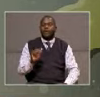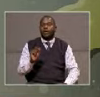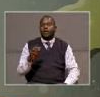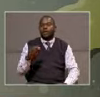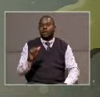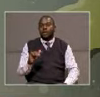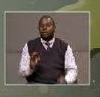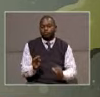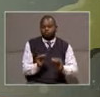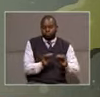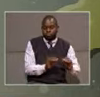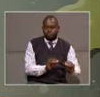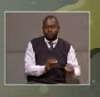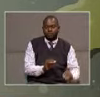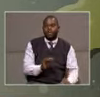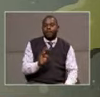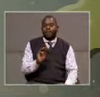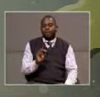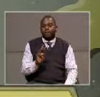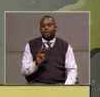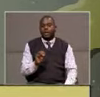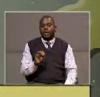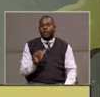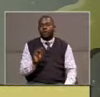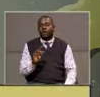to NSSF was illegal.